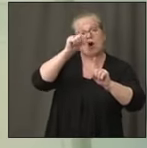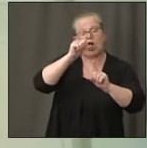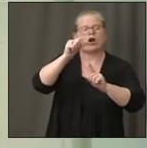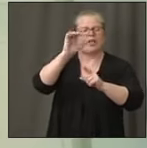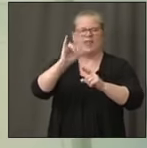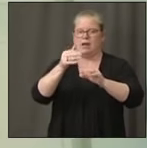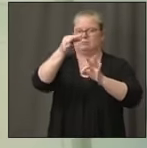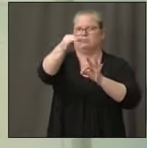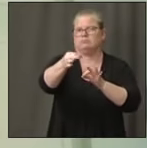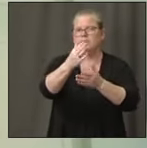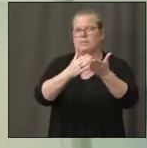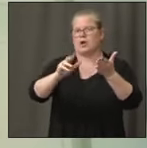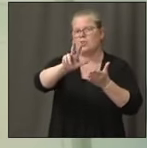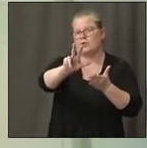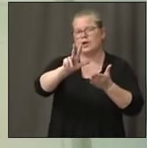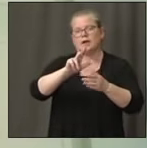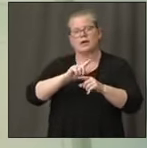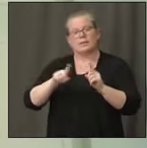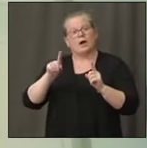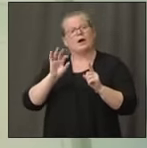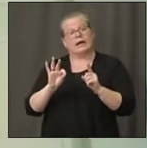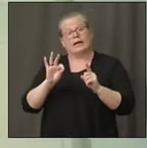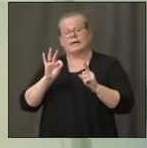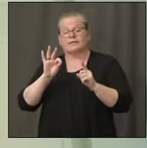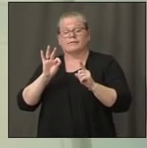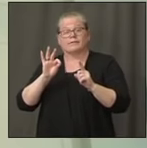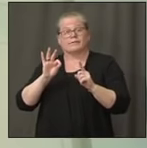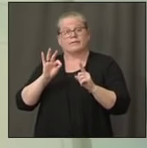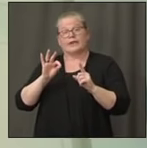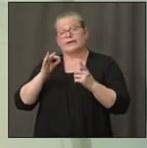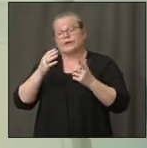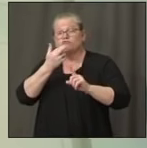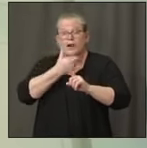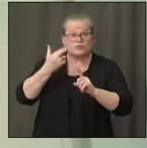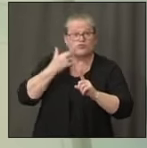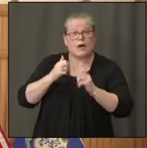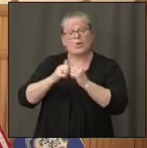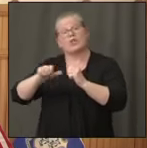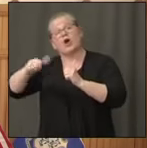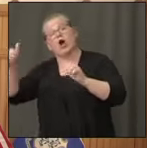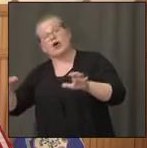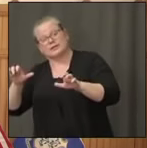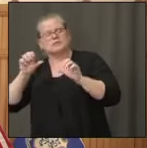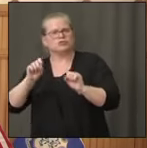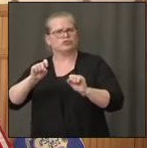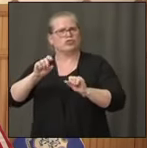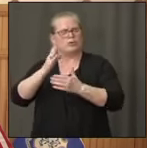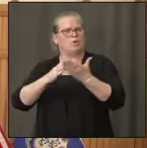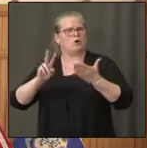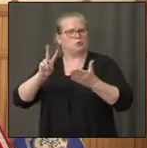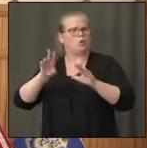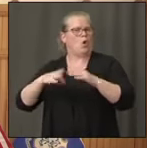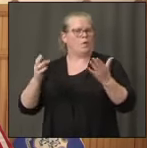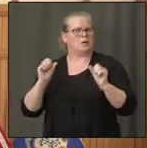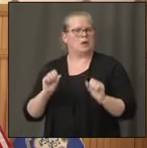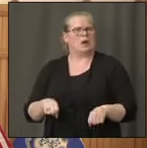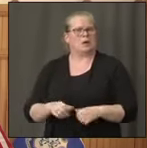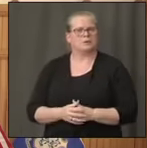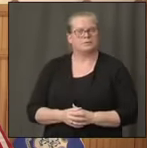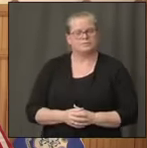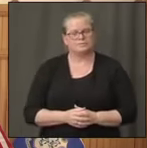social club with other activities as well. And, Governor, a quick question for you, too. We have so many people that are flocking to